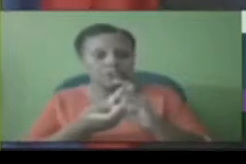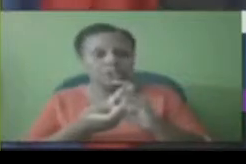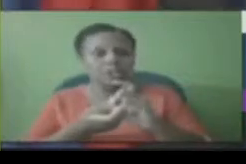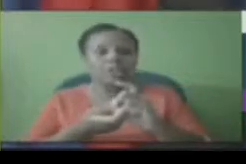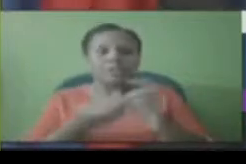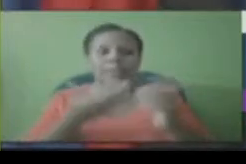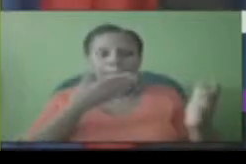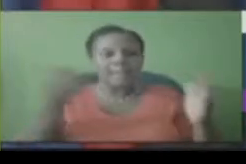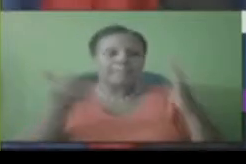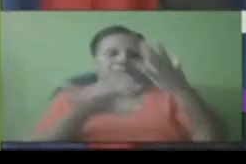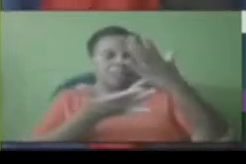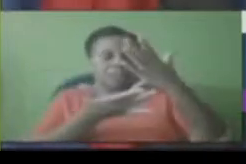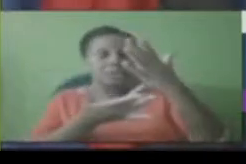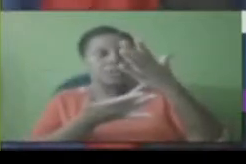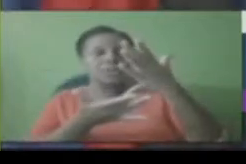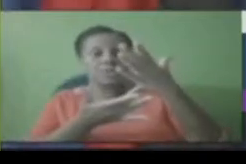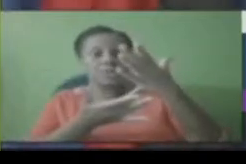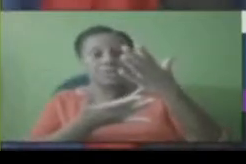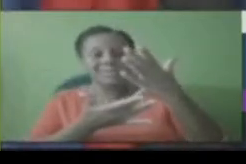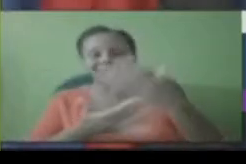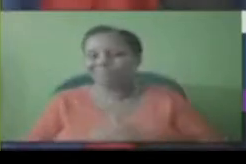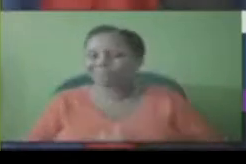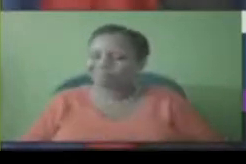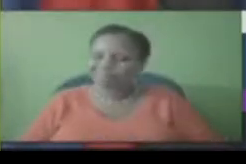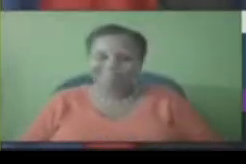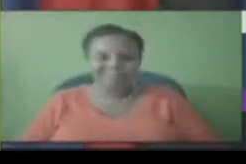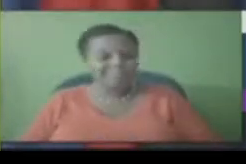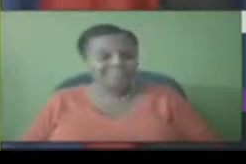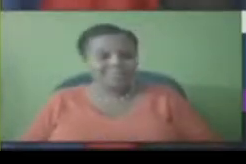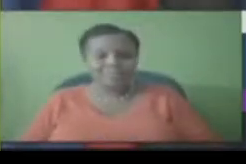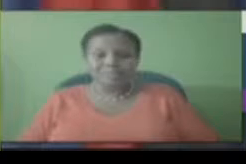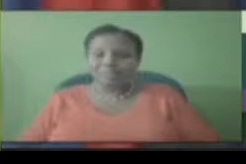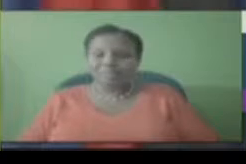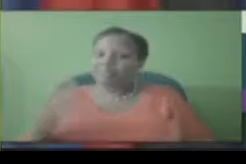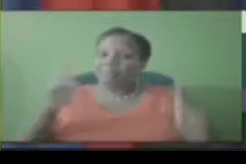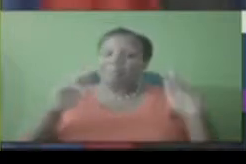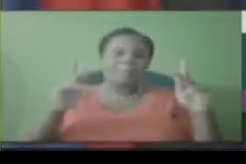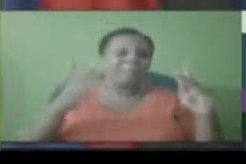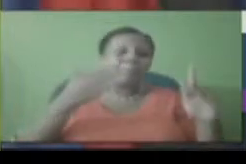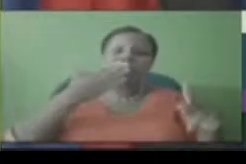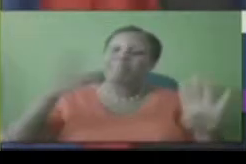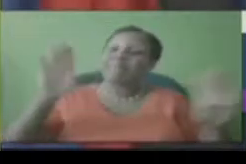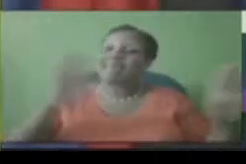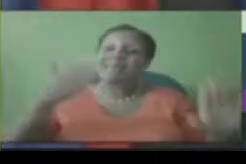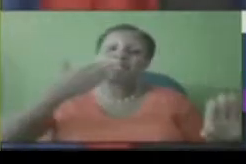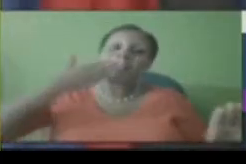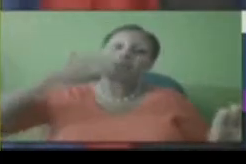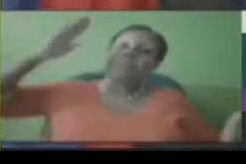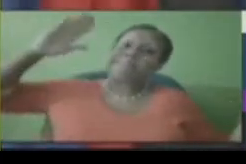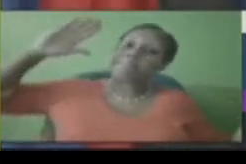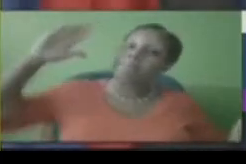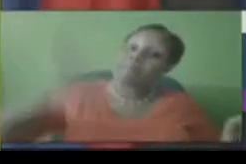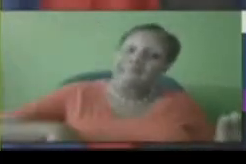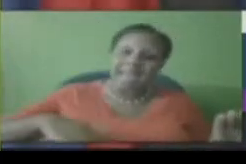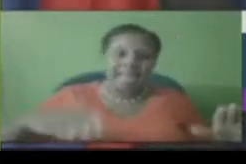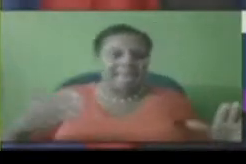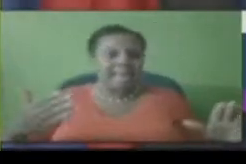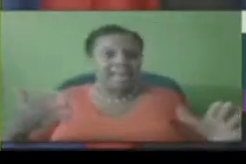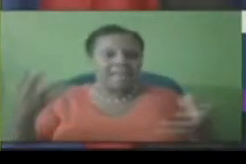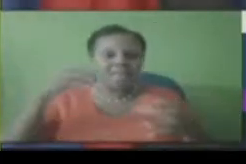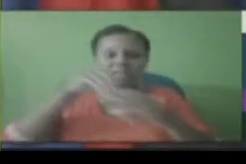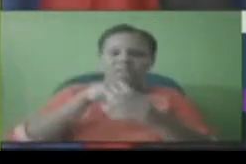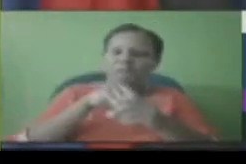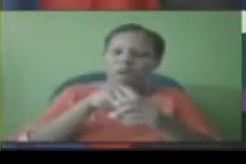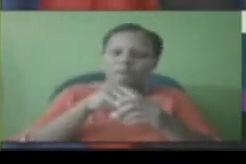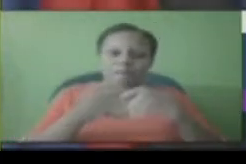to huge to humongous, can be seriously assailed by digitizing